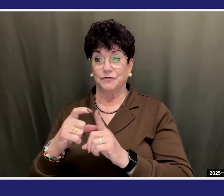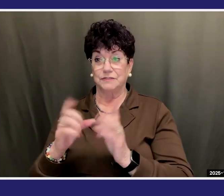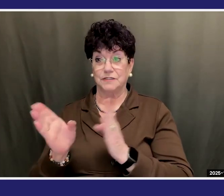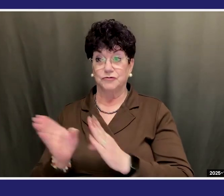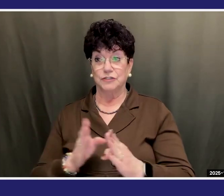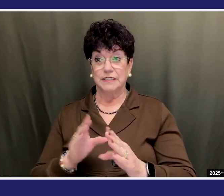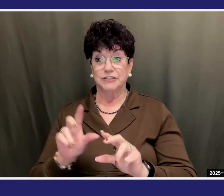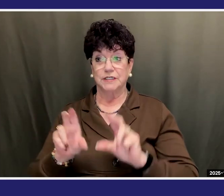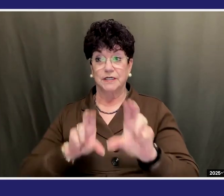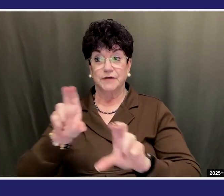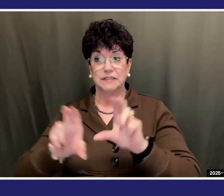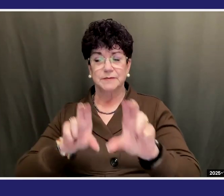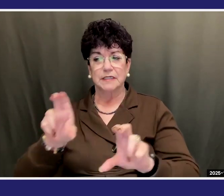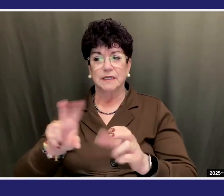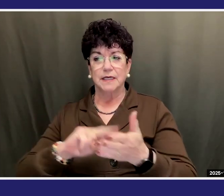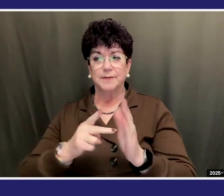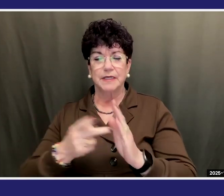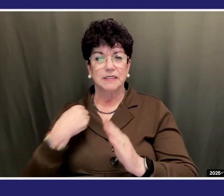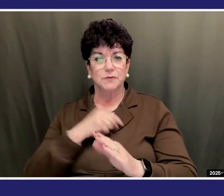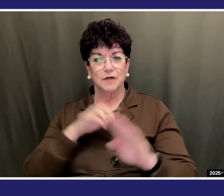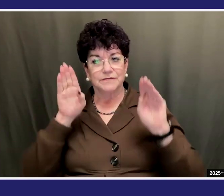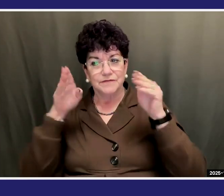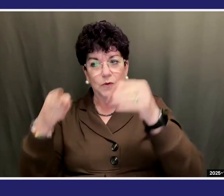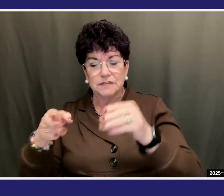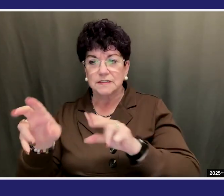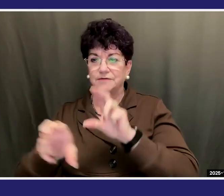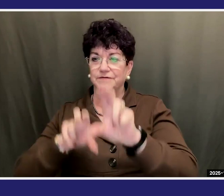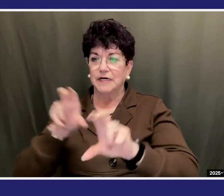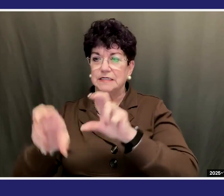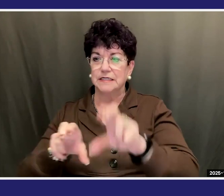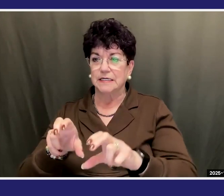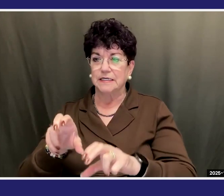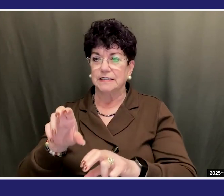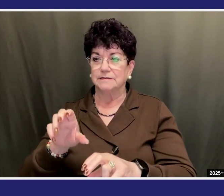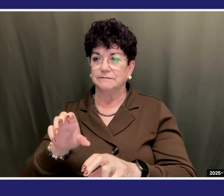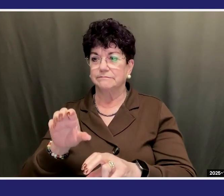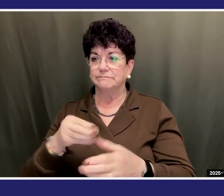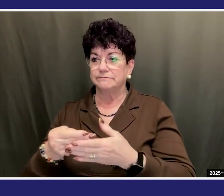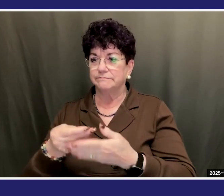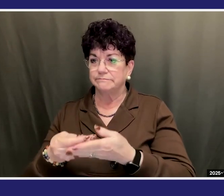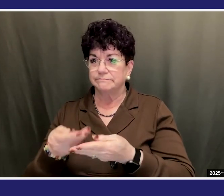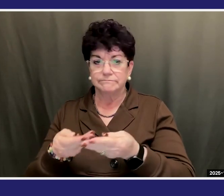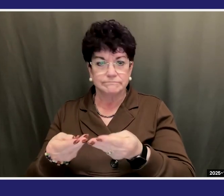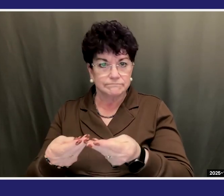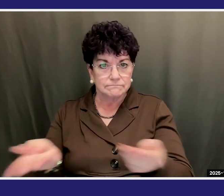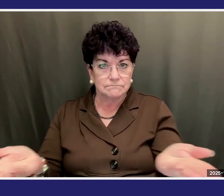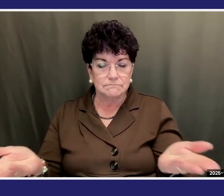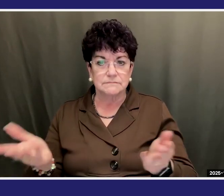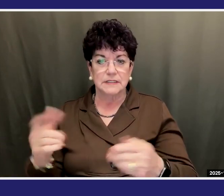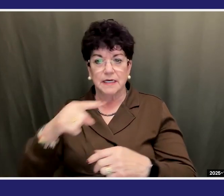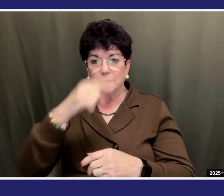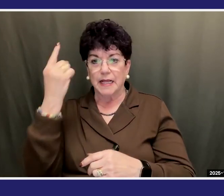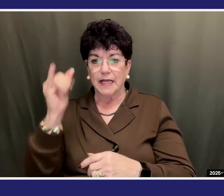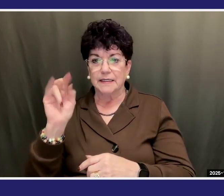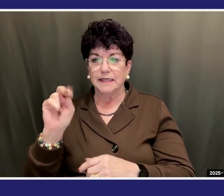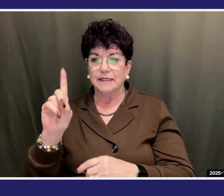are honing in on funding investments. So this is the list that we have right now: Black, Indigenous,